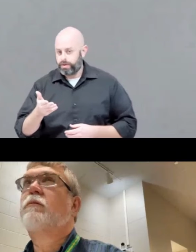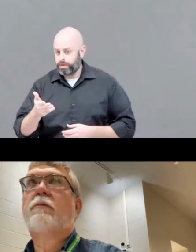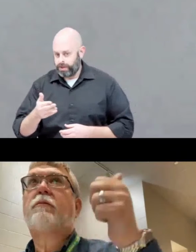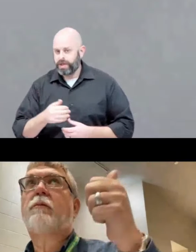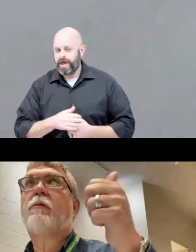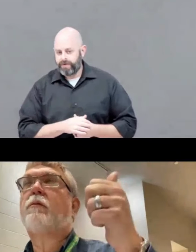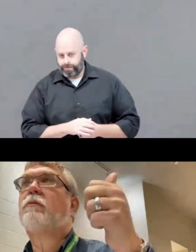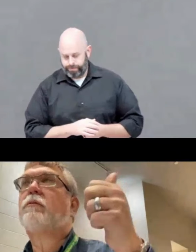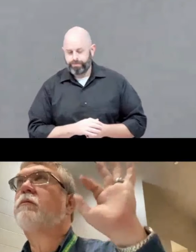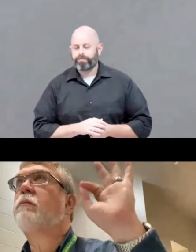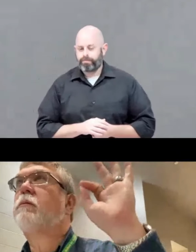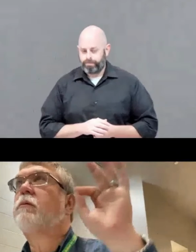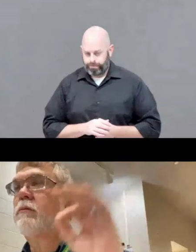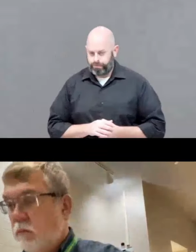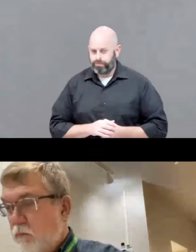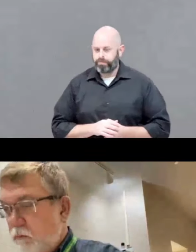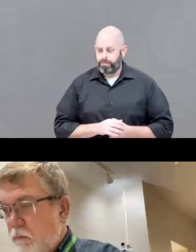Kevin. Kevin,